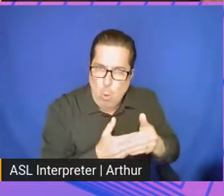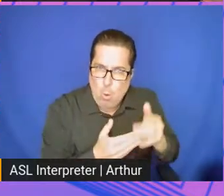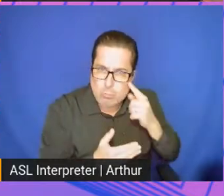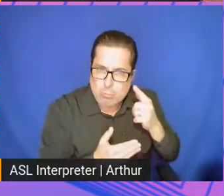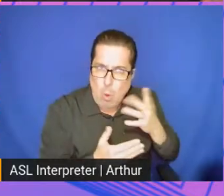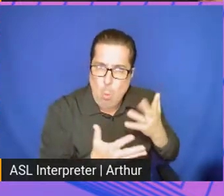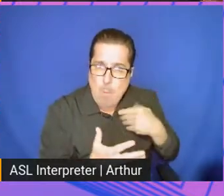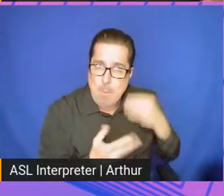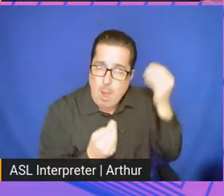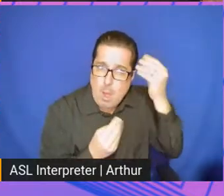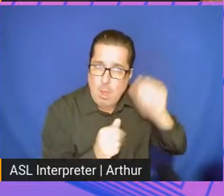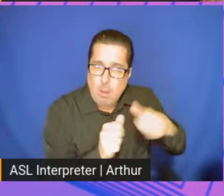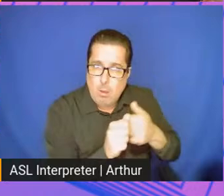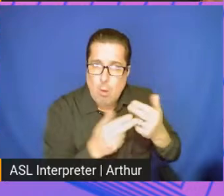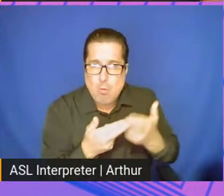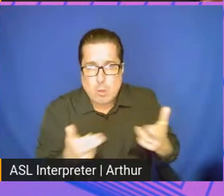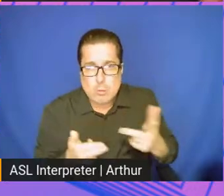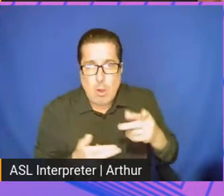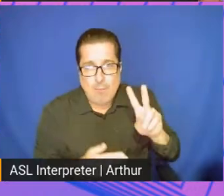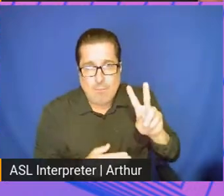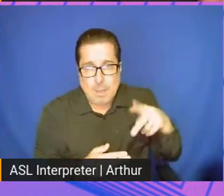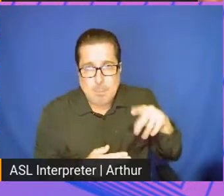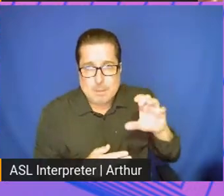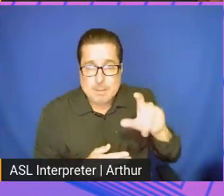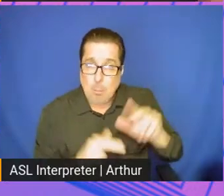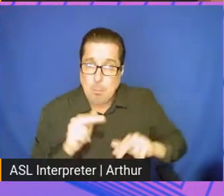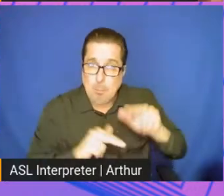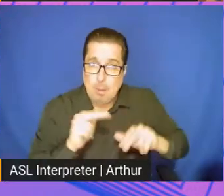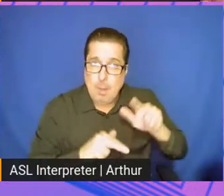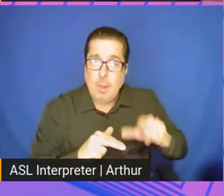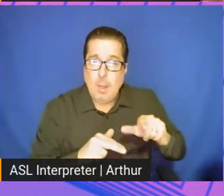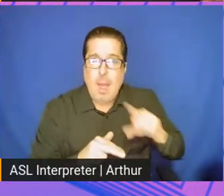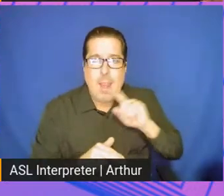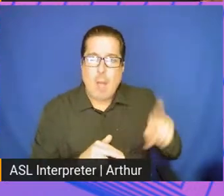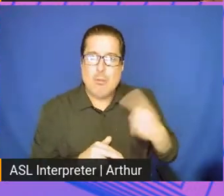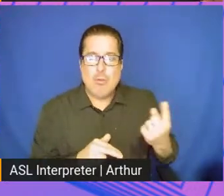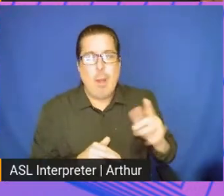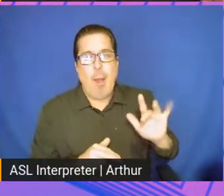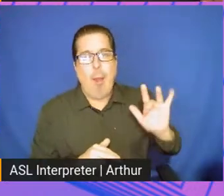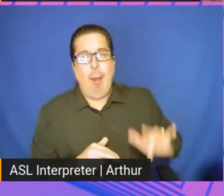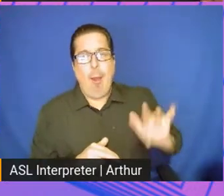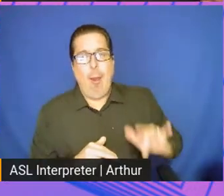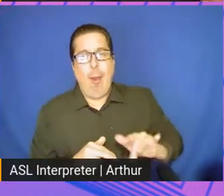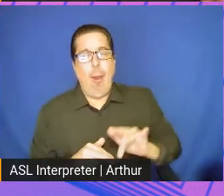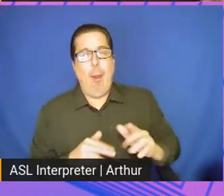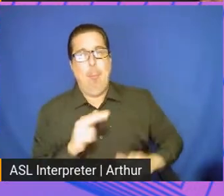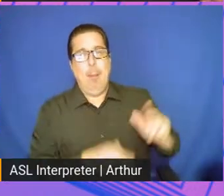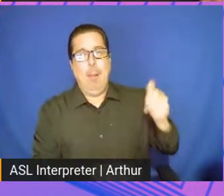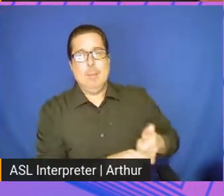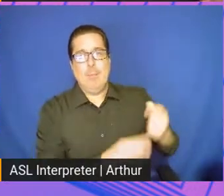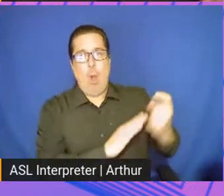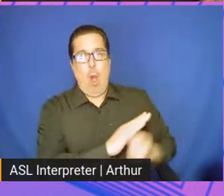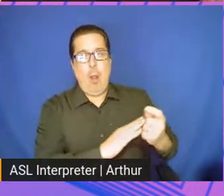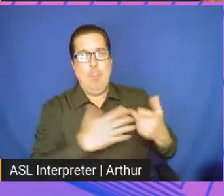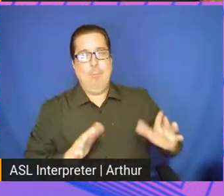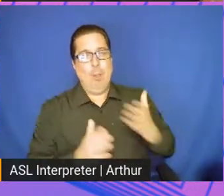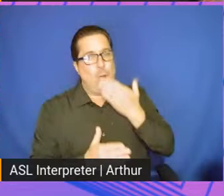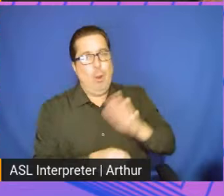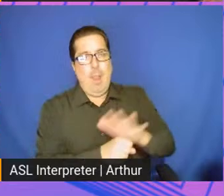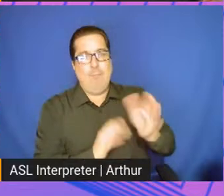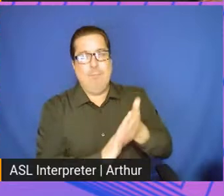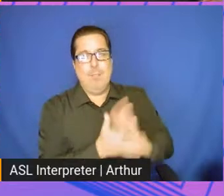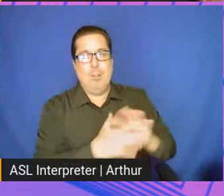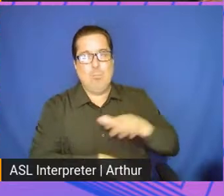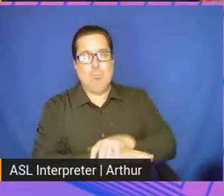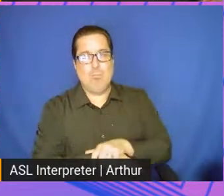As I mentioned earlier, if you're building a VPC, it's not just click a button, build a VPC, and you're good. It's build